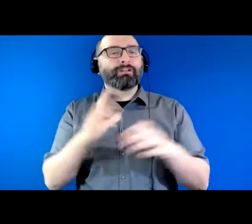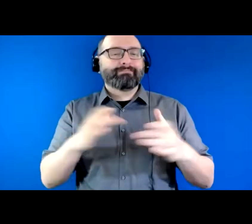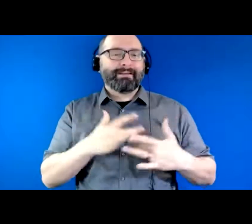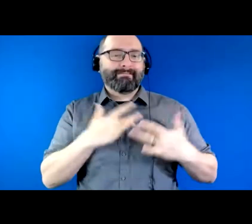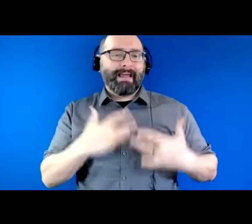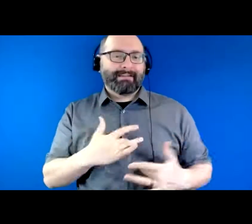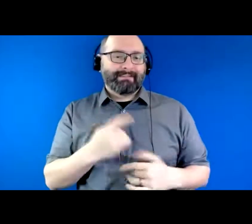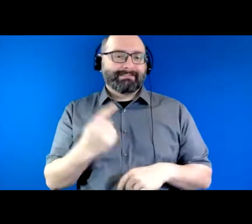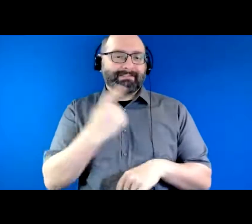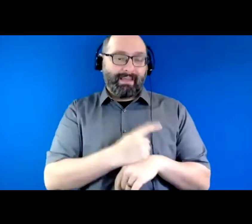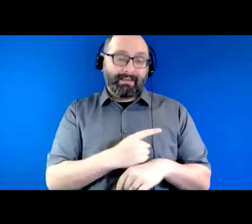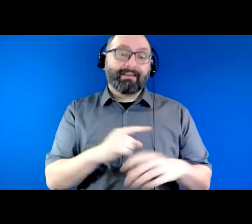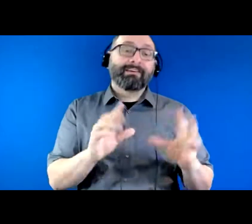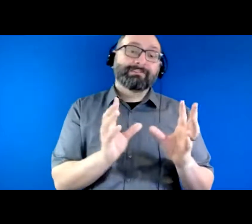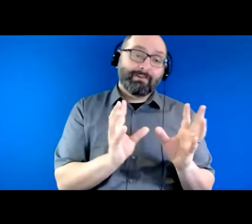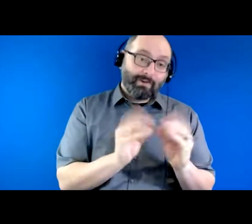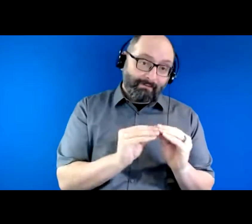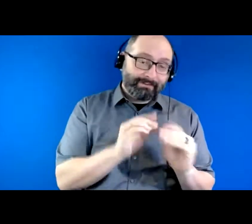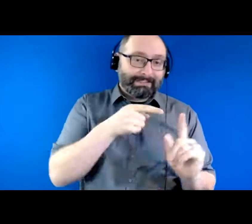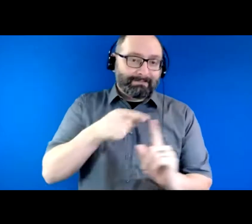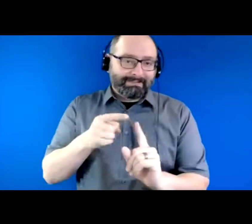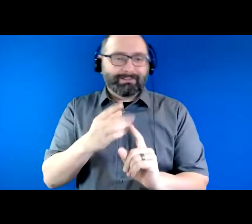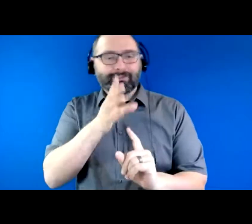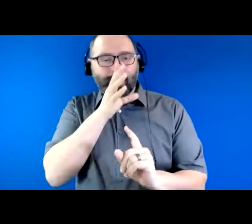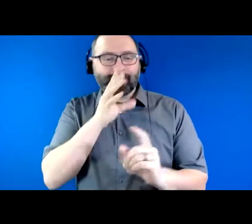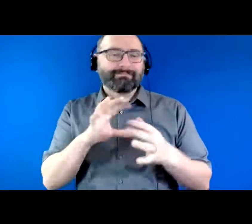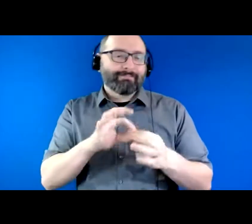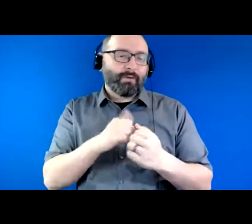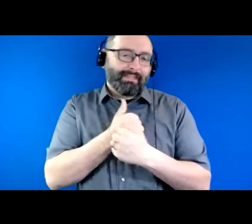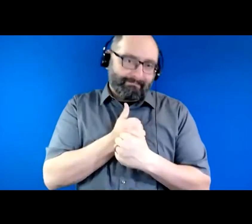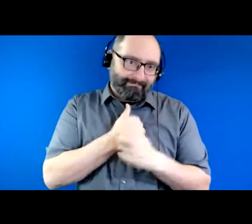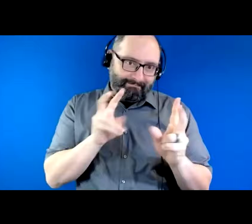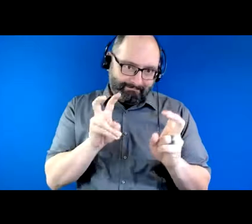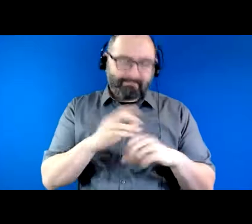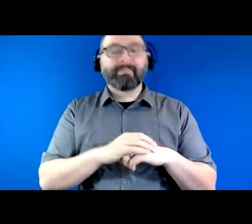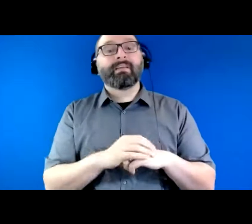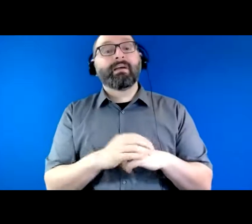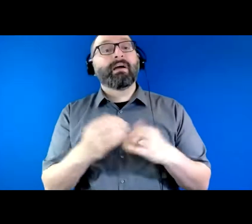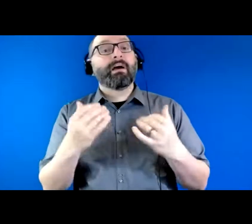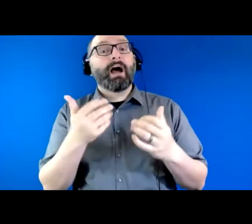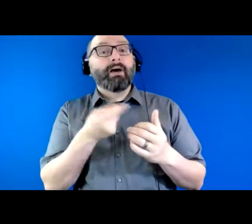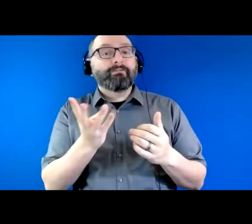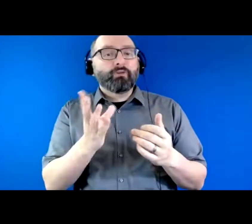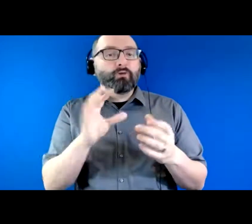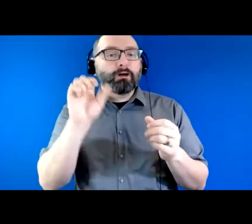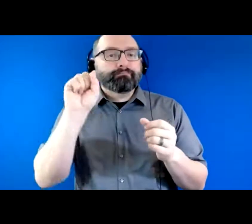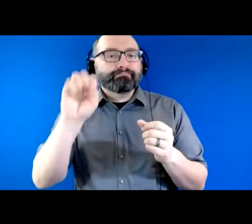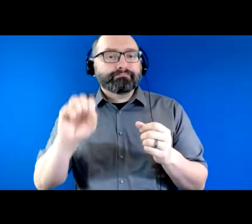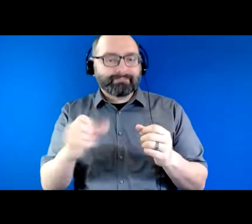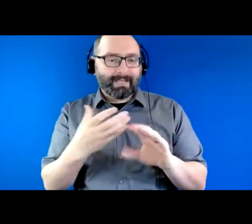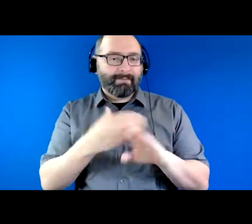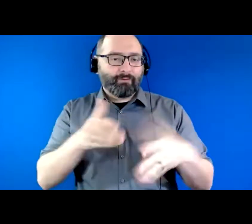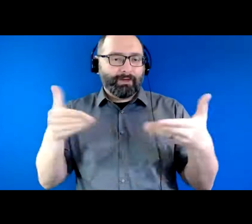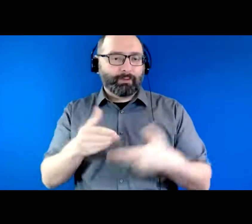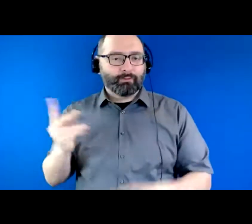of the conference and the specific talks. I'm going to review a few housekeeping details before introducing our speakers for